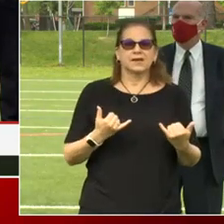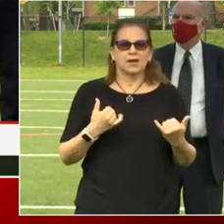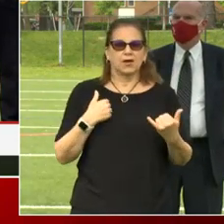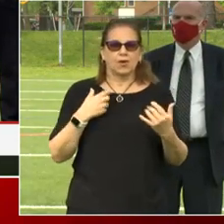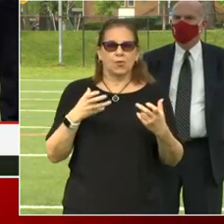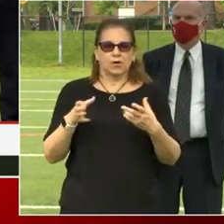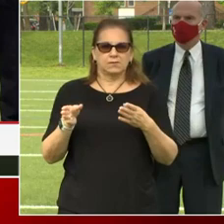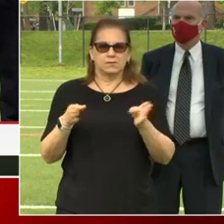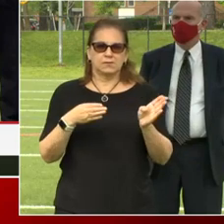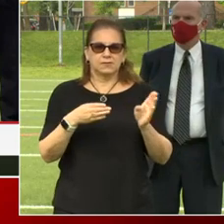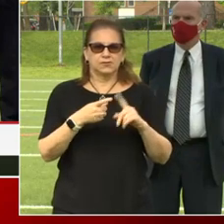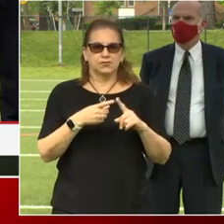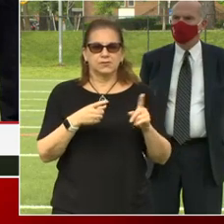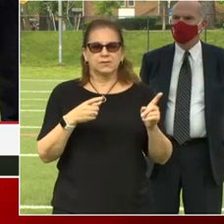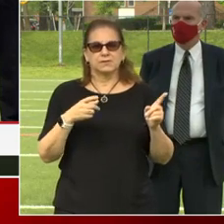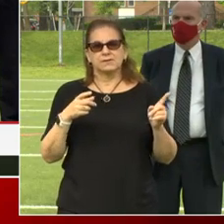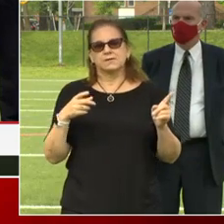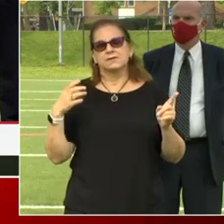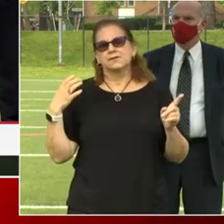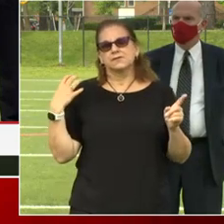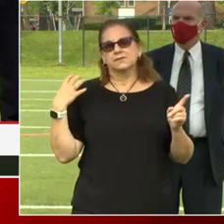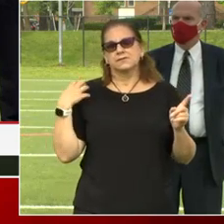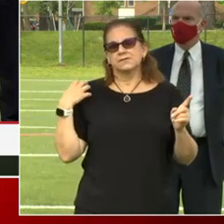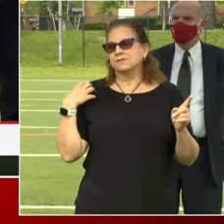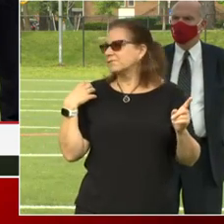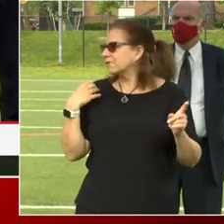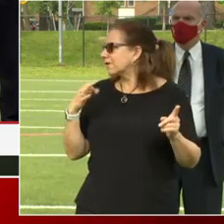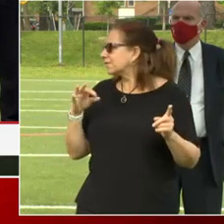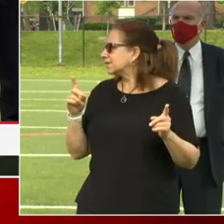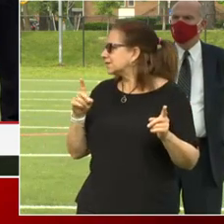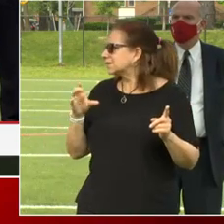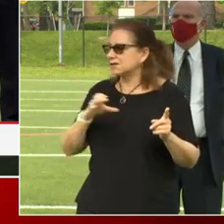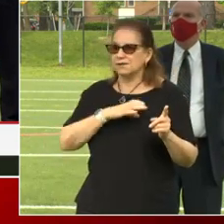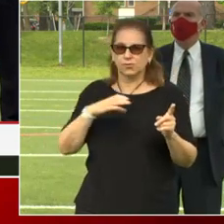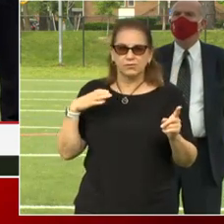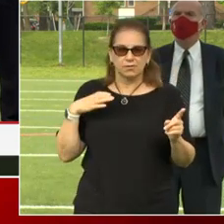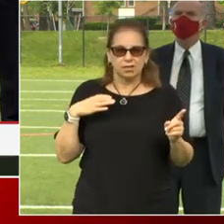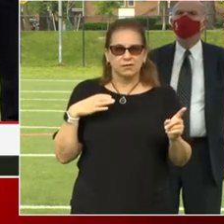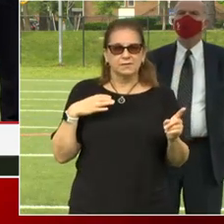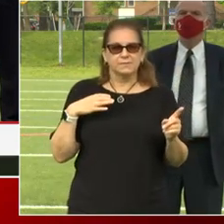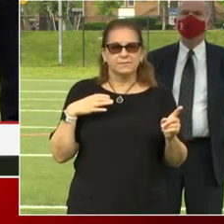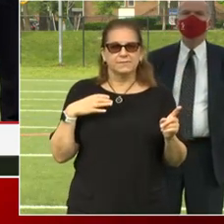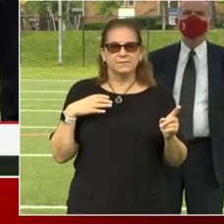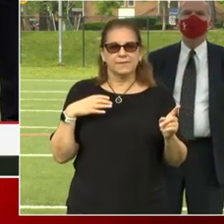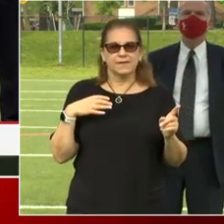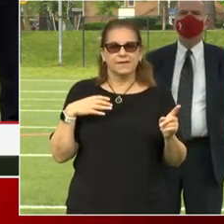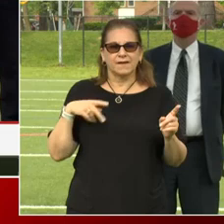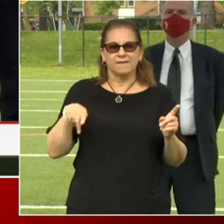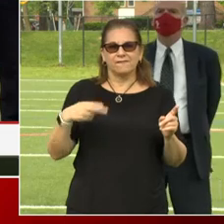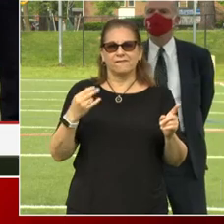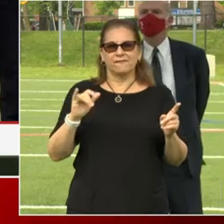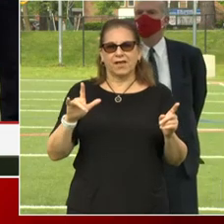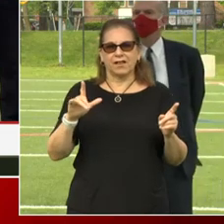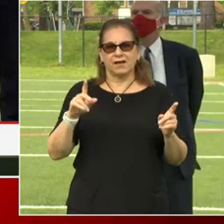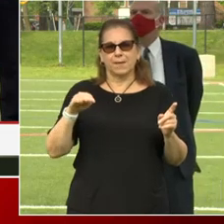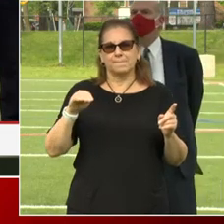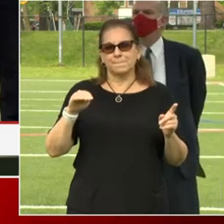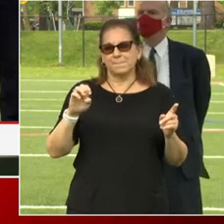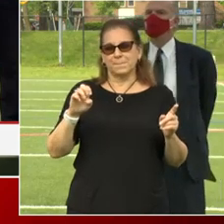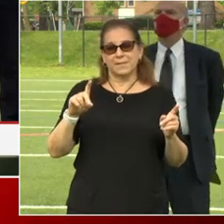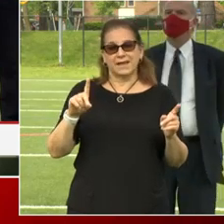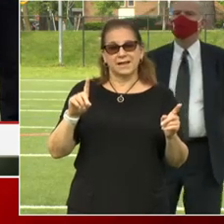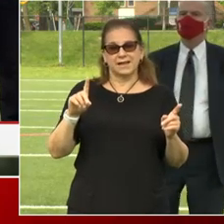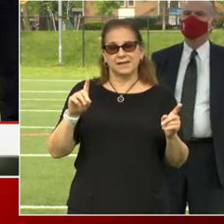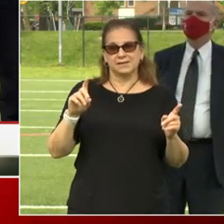of the Council of the District of Columbia. As has been our practice for the last year, the chairman